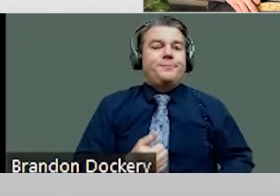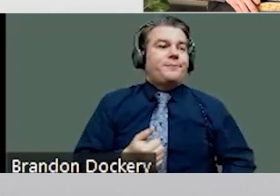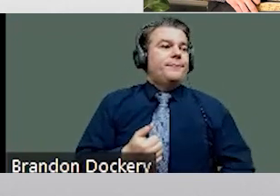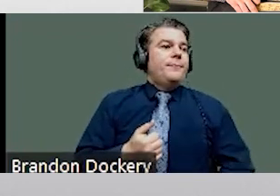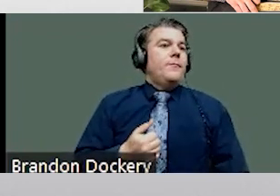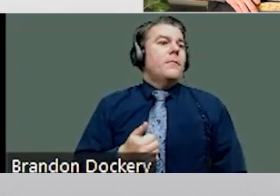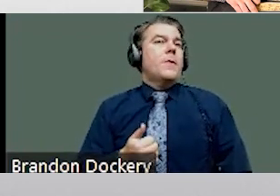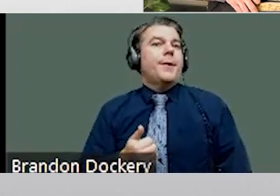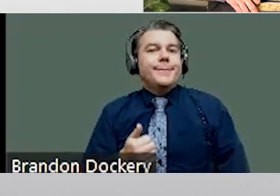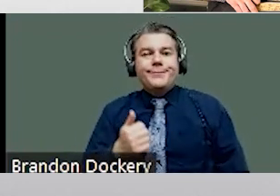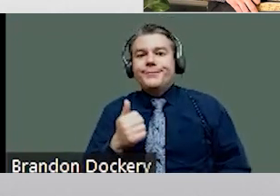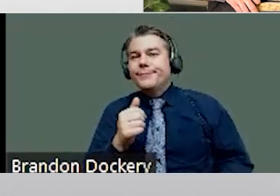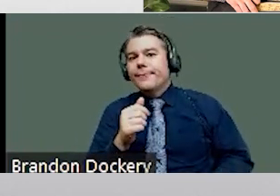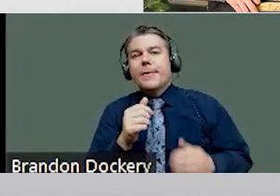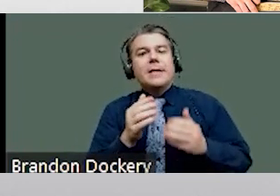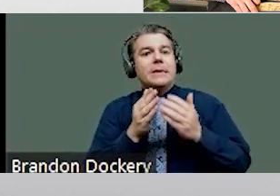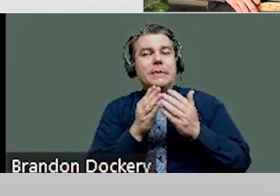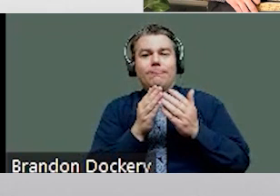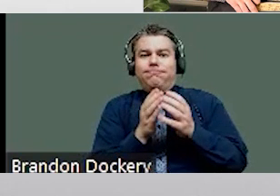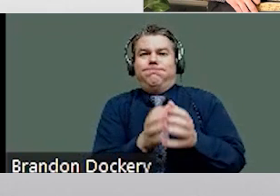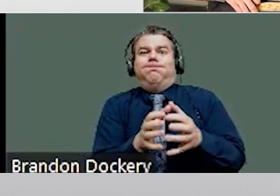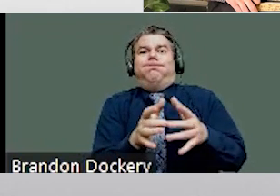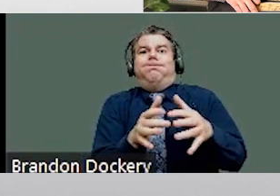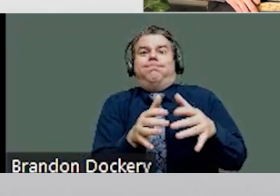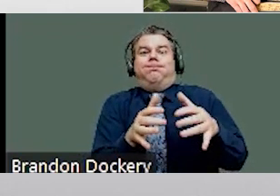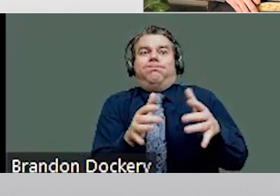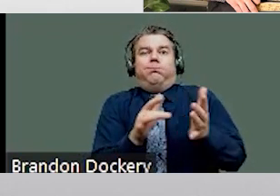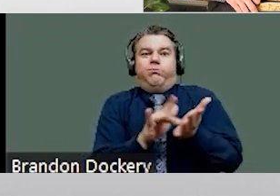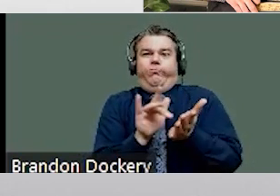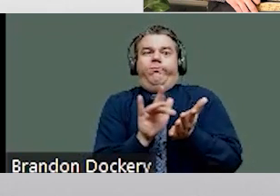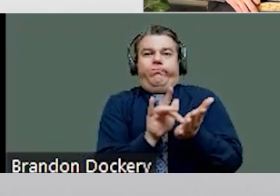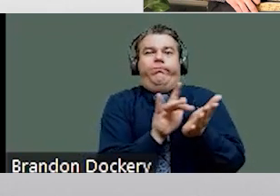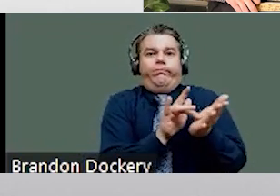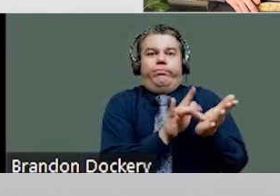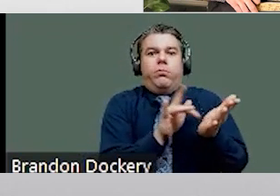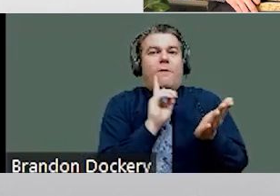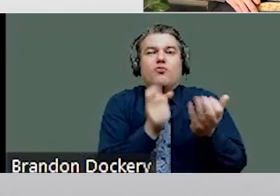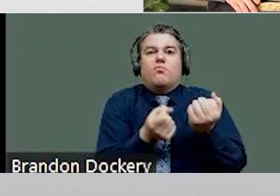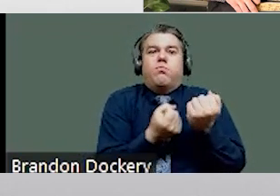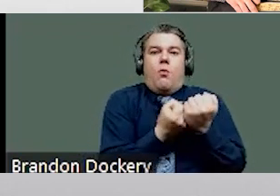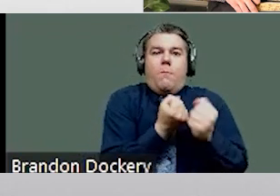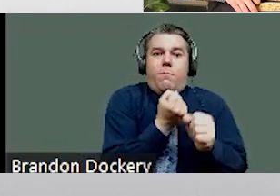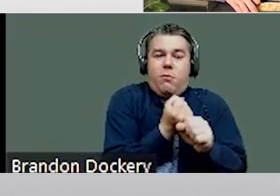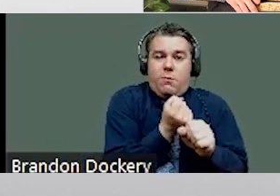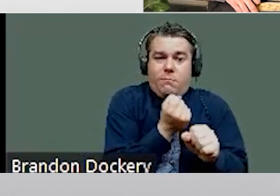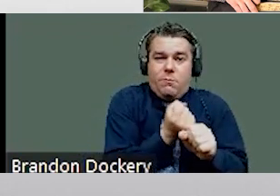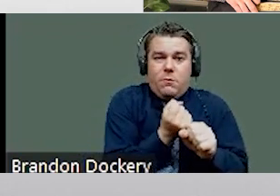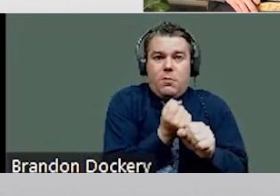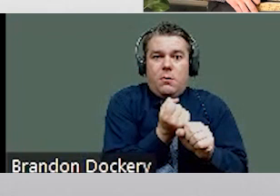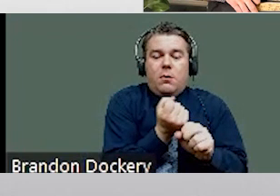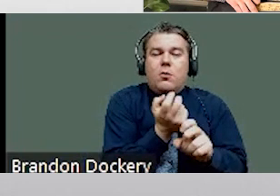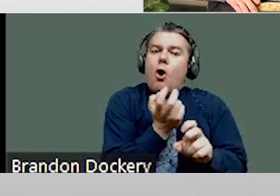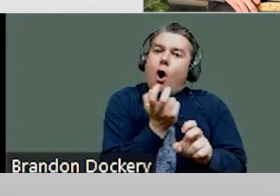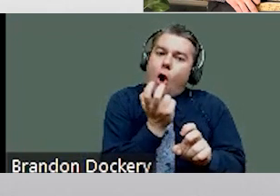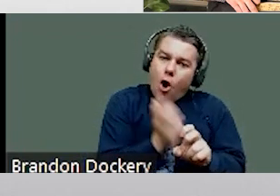this makes the expansion and adoption of supported employment